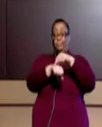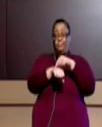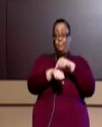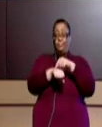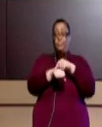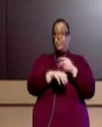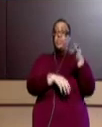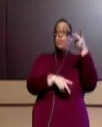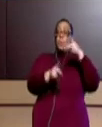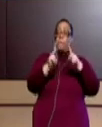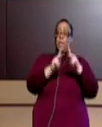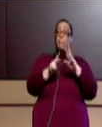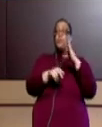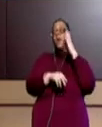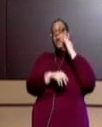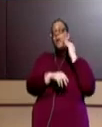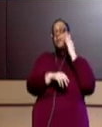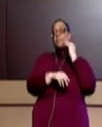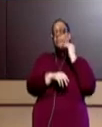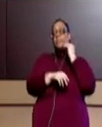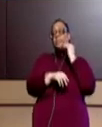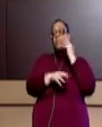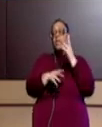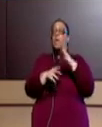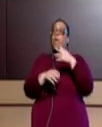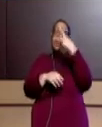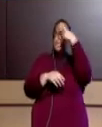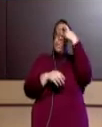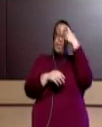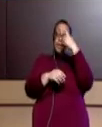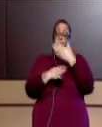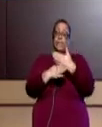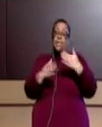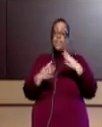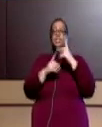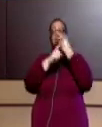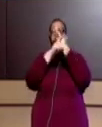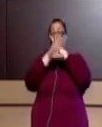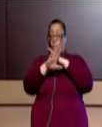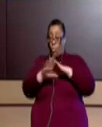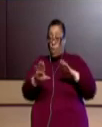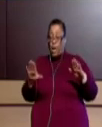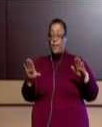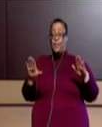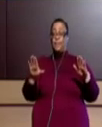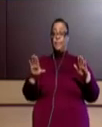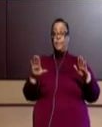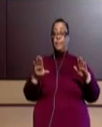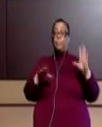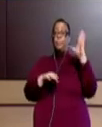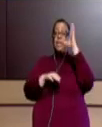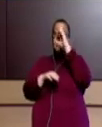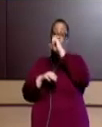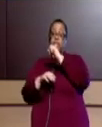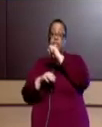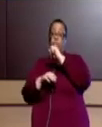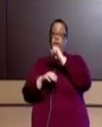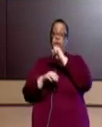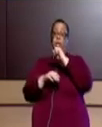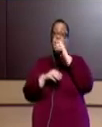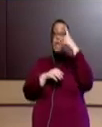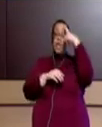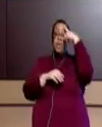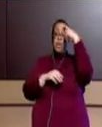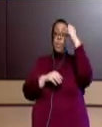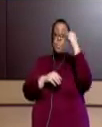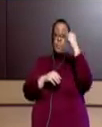are experiencing, see, because everything is more quiet, we're experiencing more silence, but guess what? House. The memories